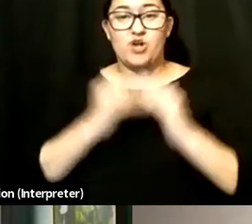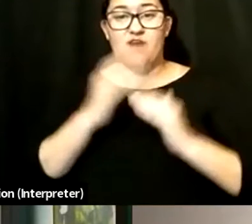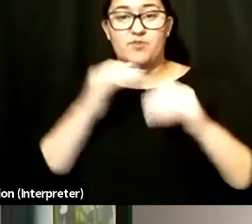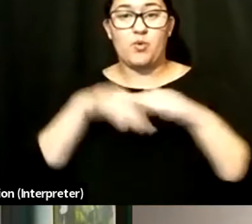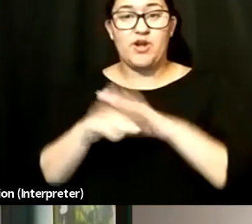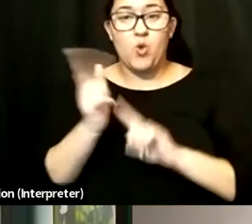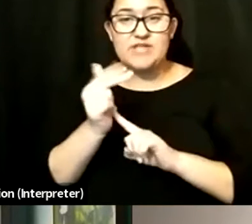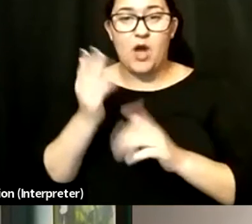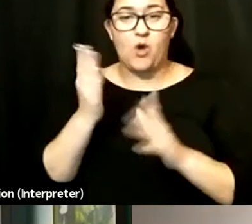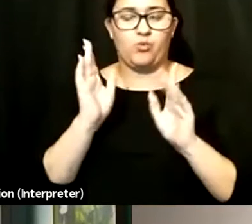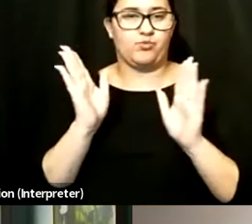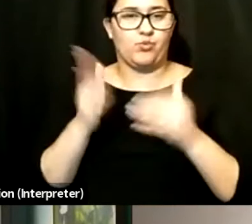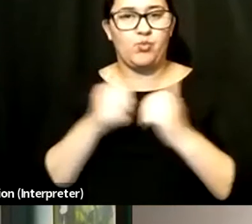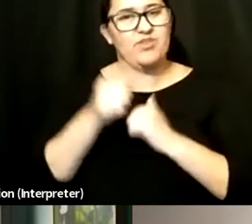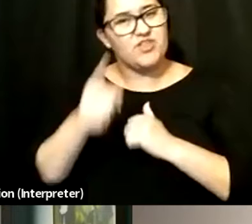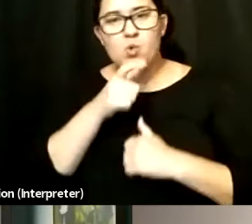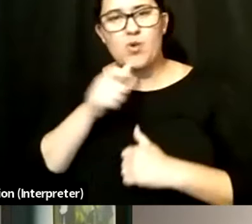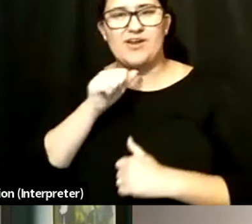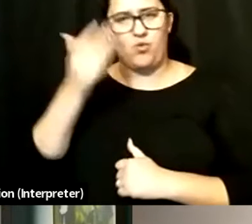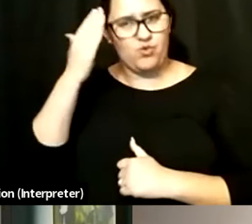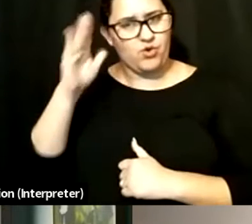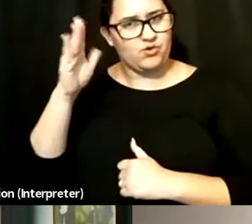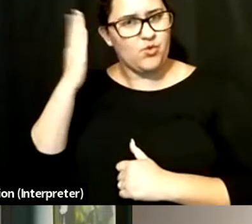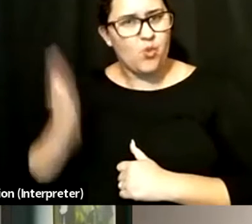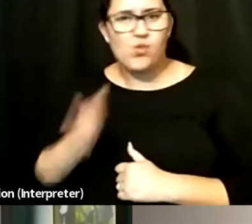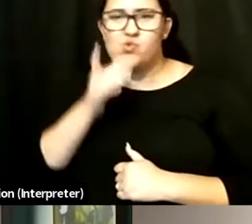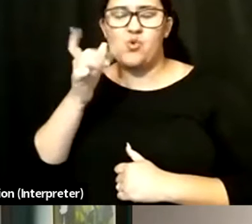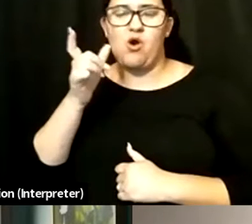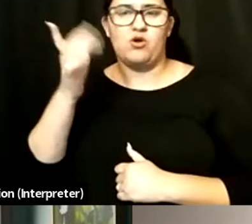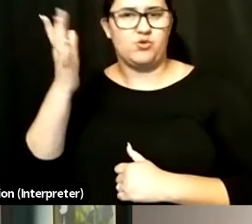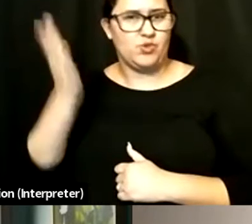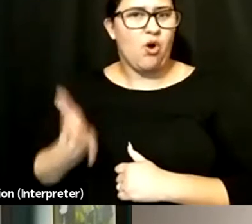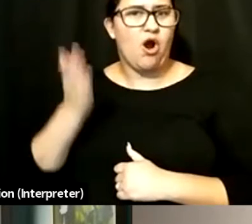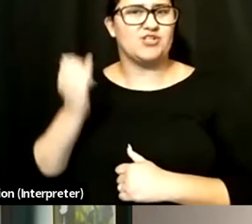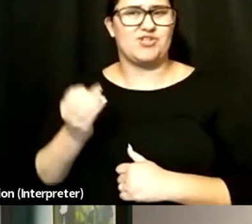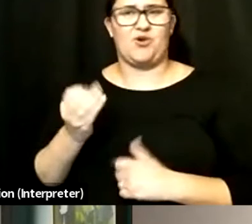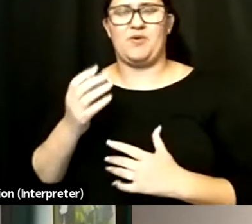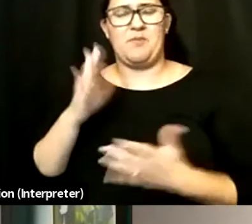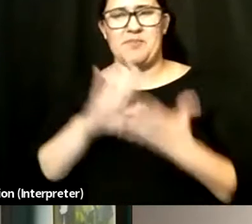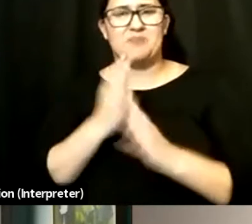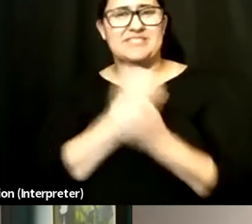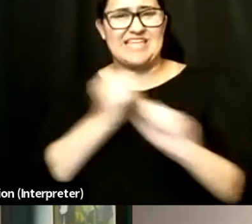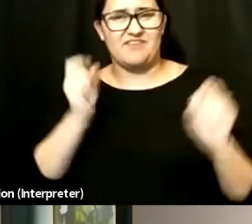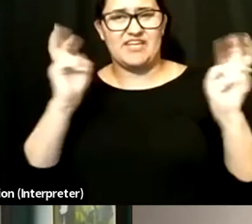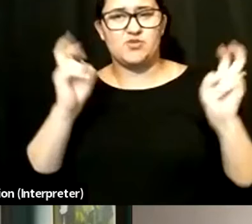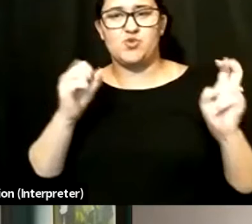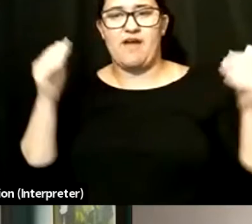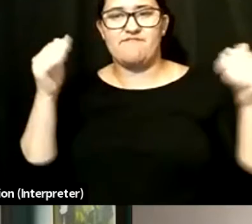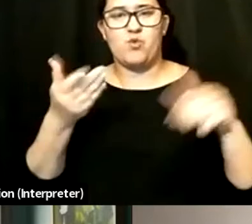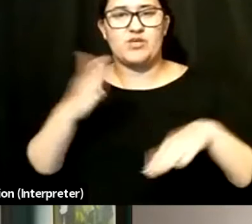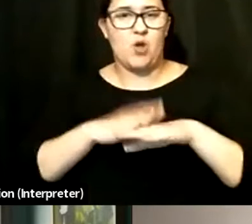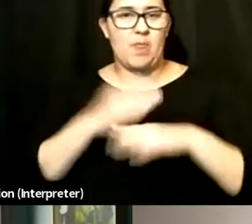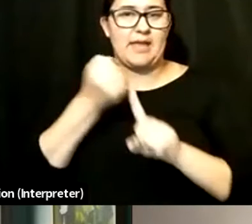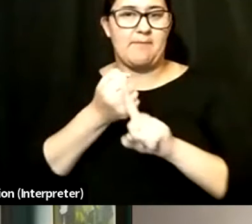becomes this more than awkward, but like a safety concern too. Um, so I really focus on the impact, but I